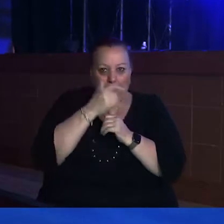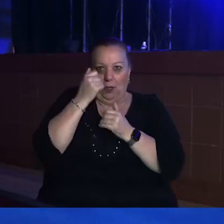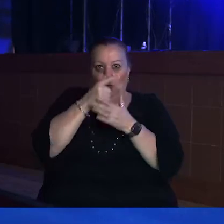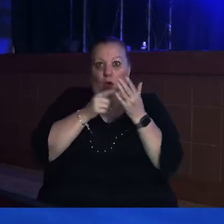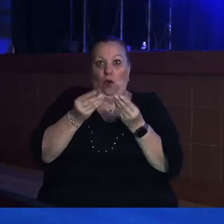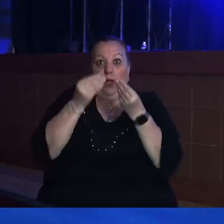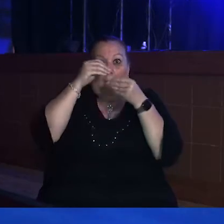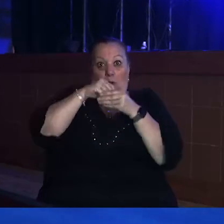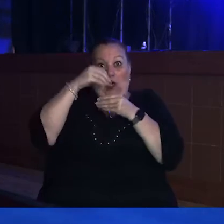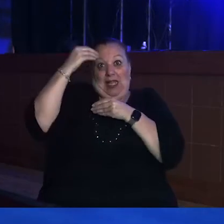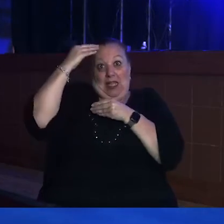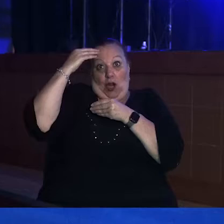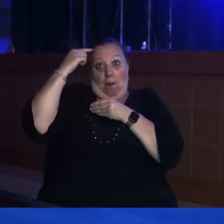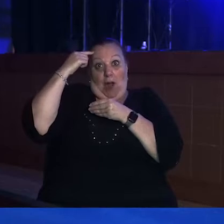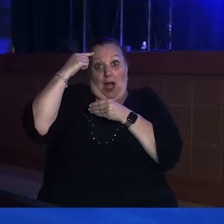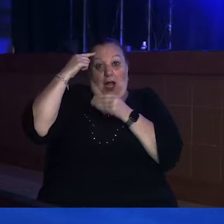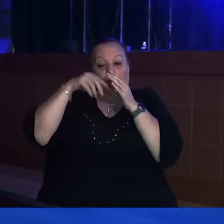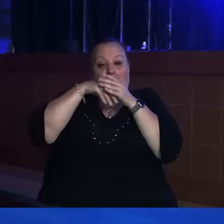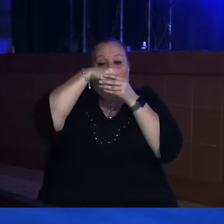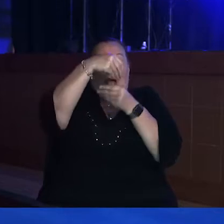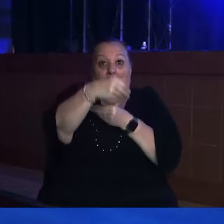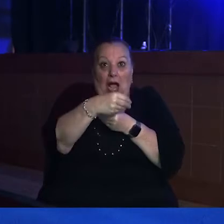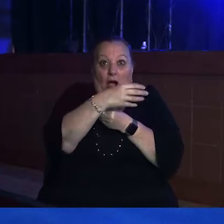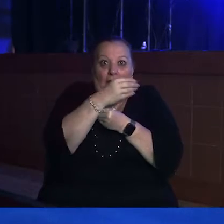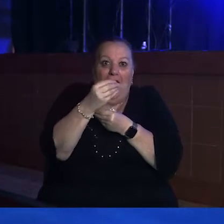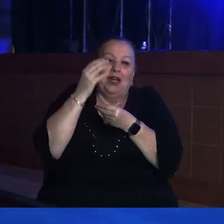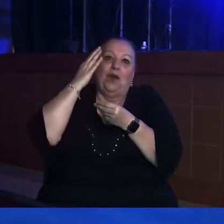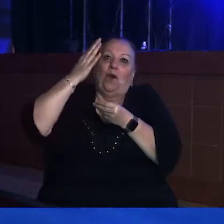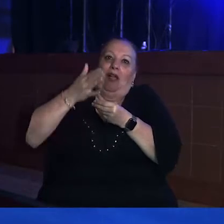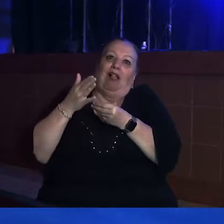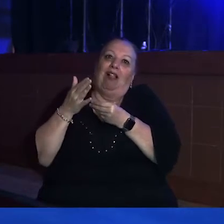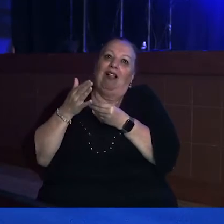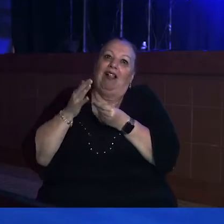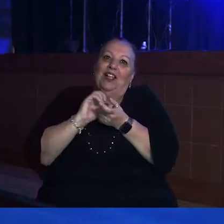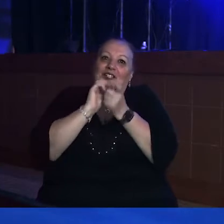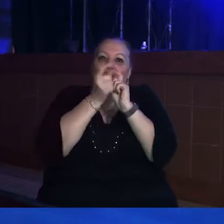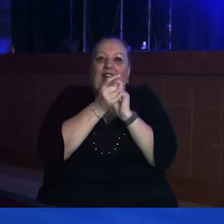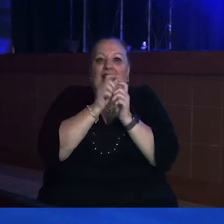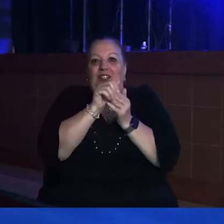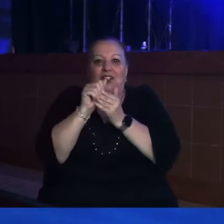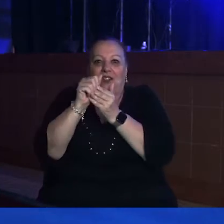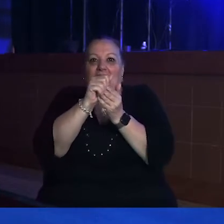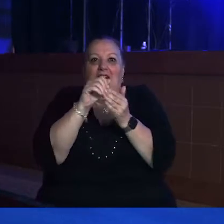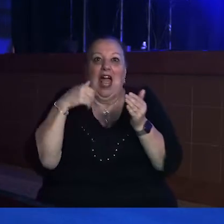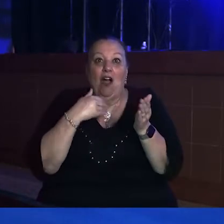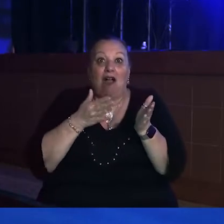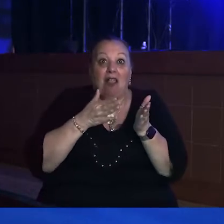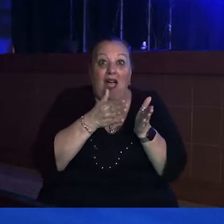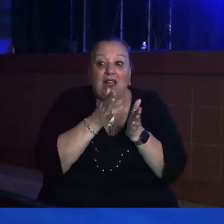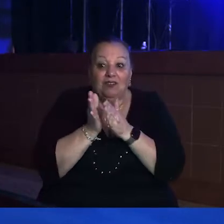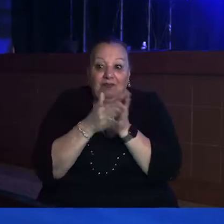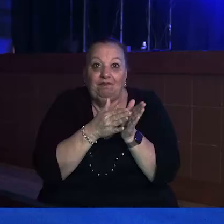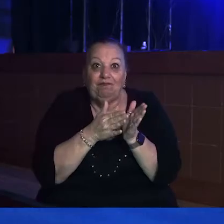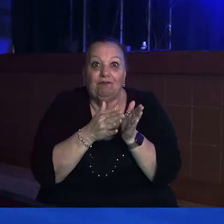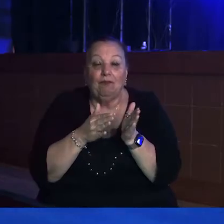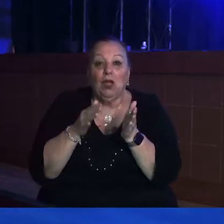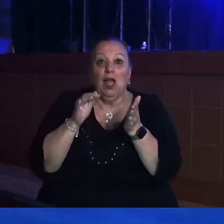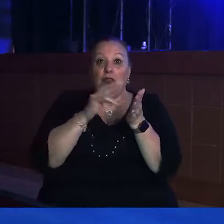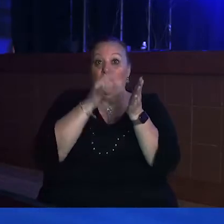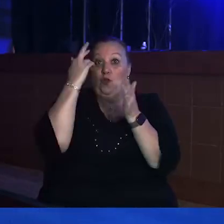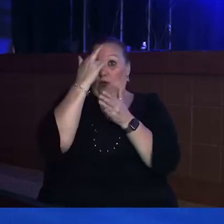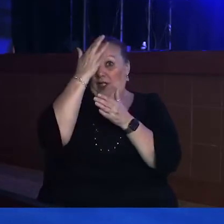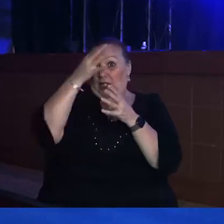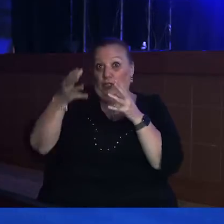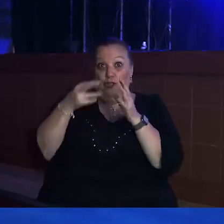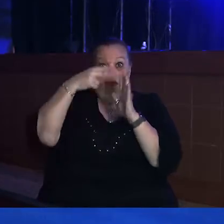mind is gonna come out, and it's gonna change the direction of our life. The reason to read the Bible is not to get extra credit with God.